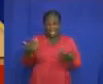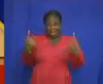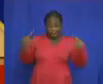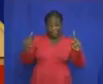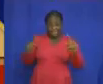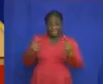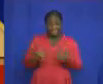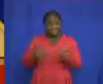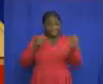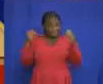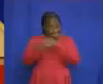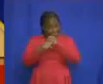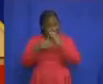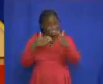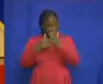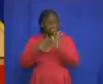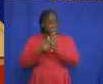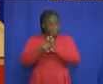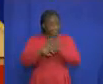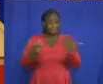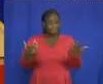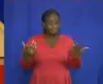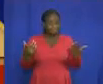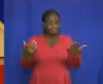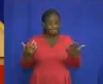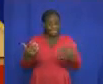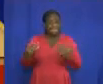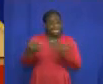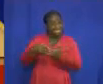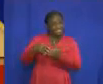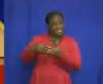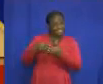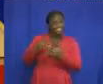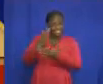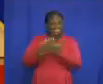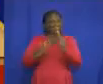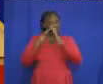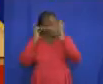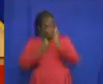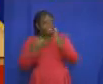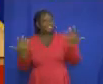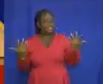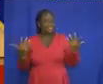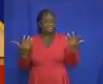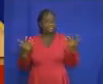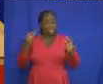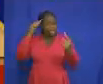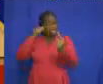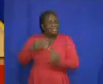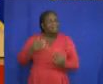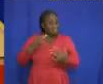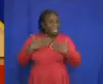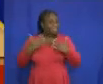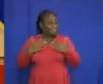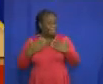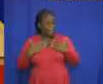virus, evidenced in the easing of some of the restrictions. I'm particularly happy that